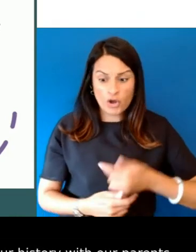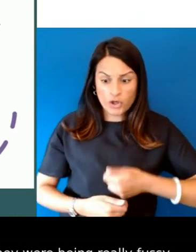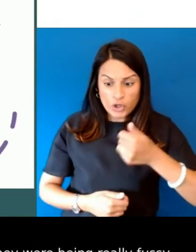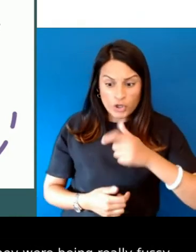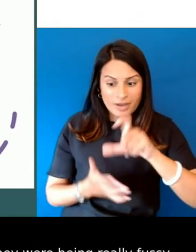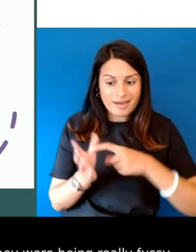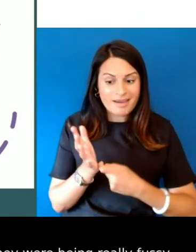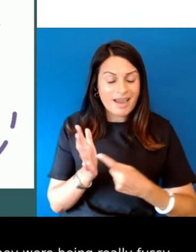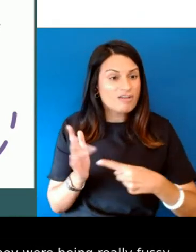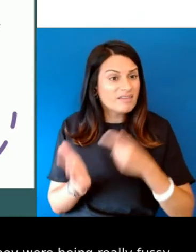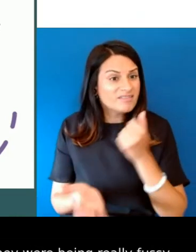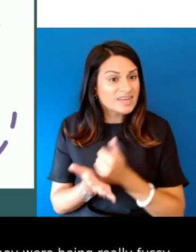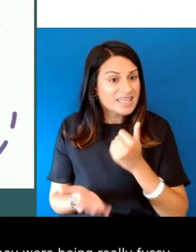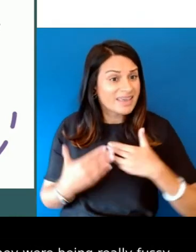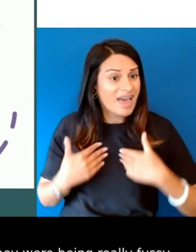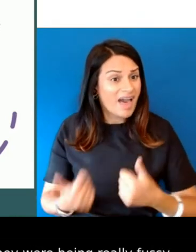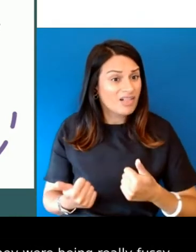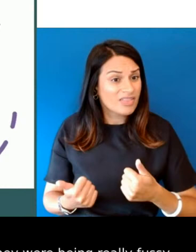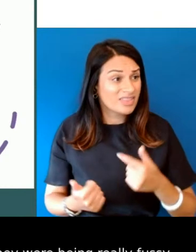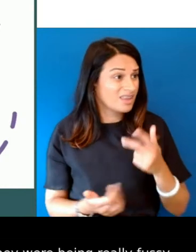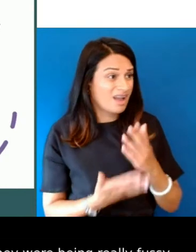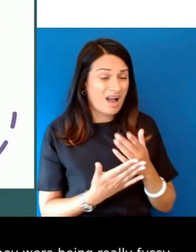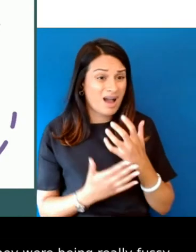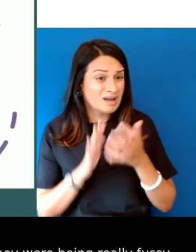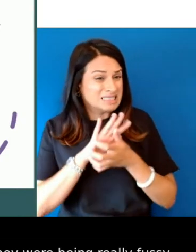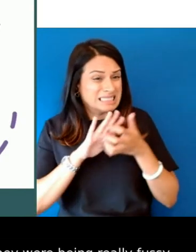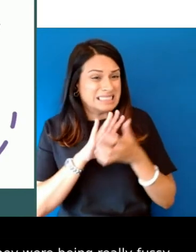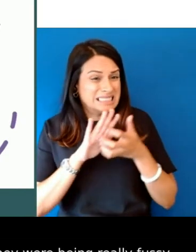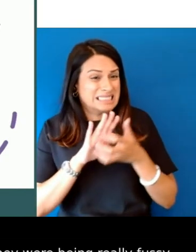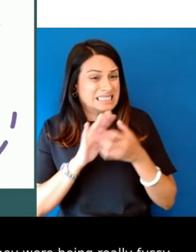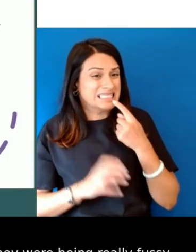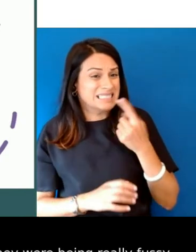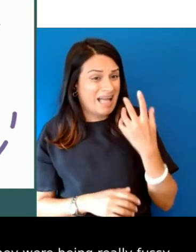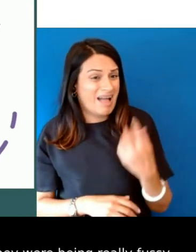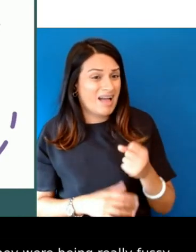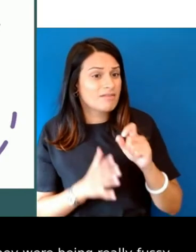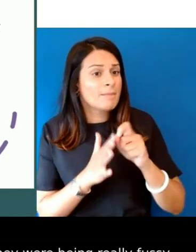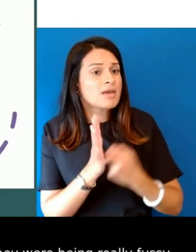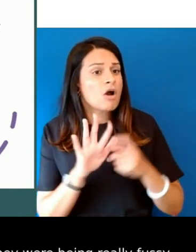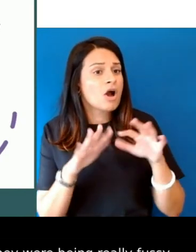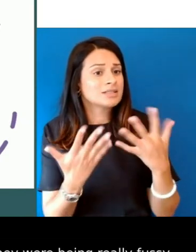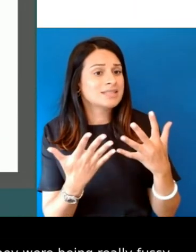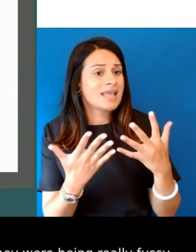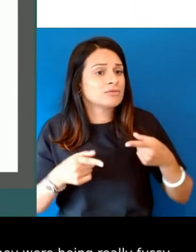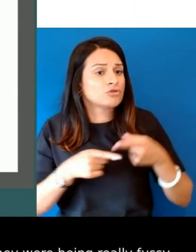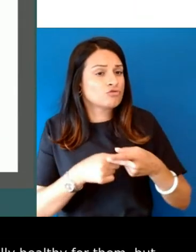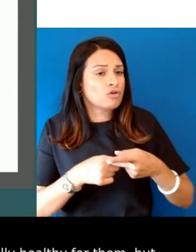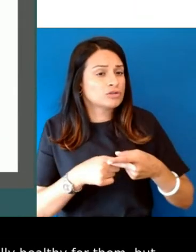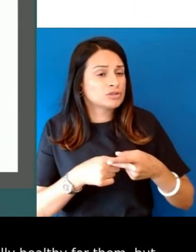them but actually it really is irritating if you have this pr10 cross reaction